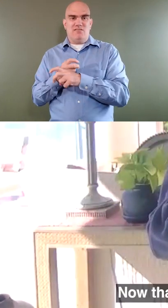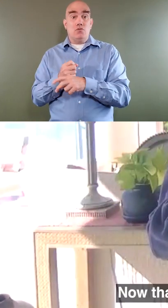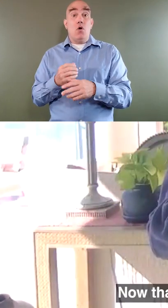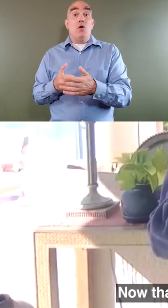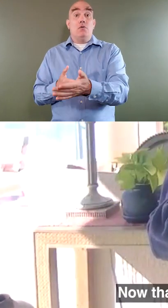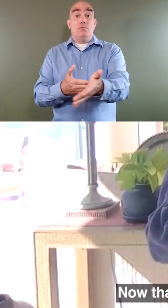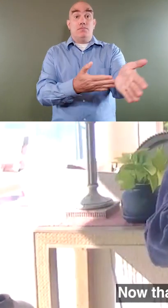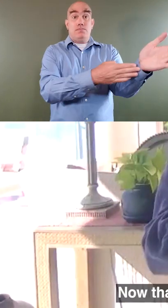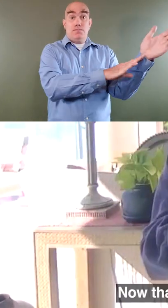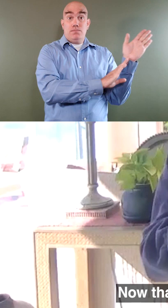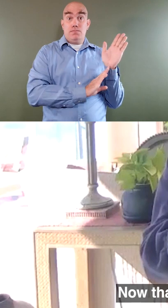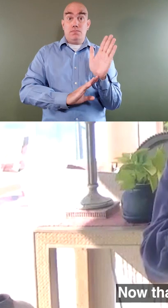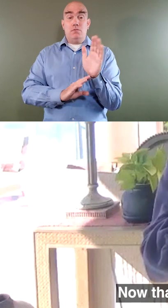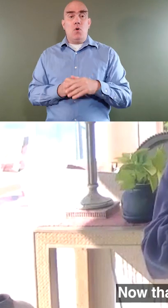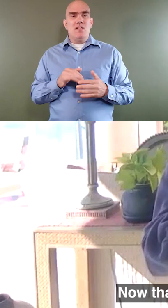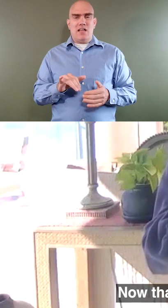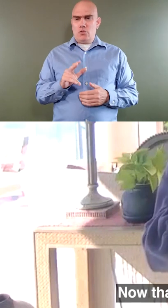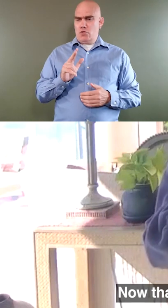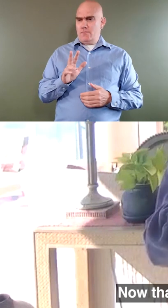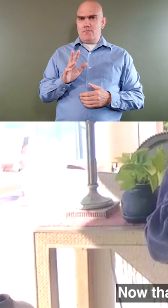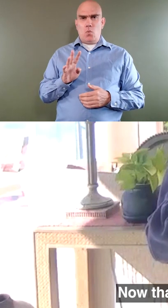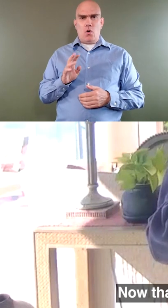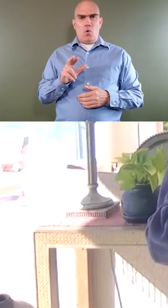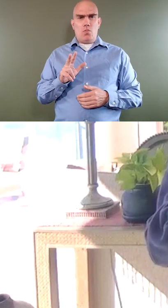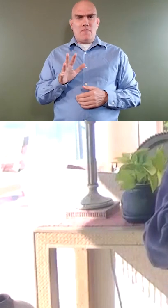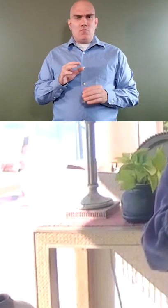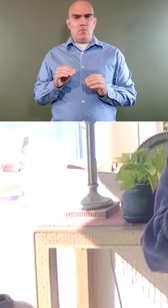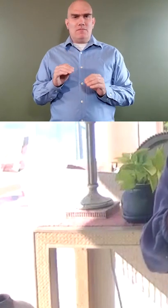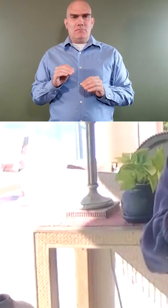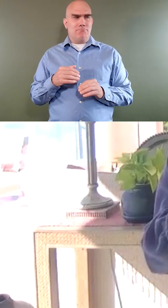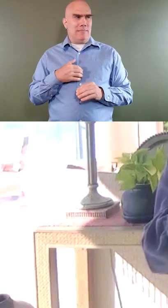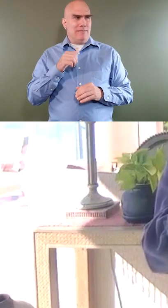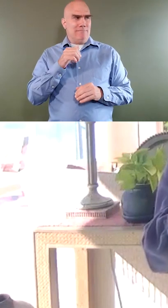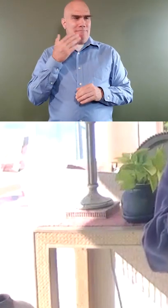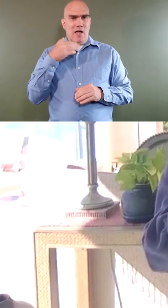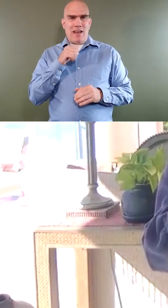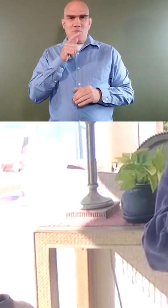Now that's 34, 35 movements. I don't know. I never really added them up.